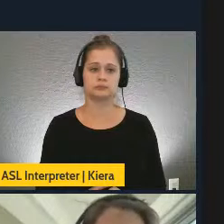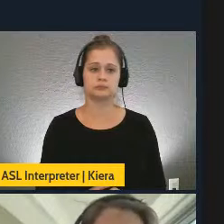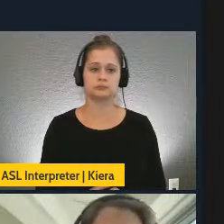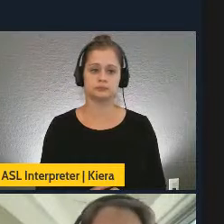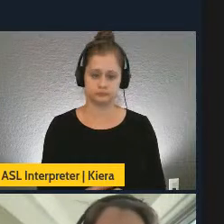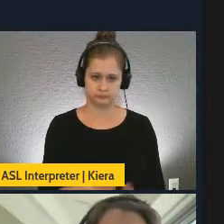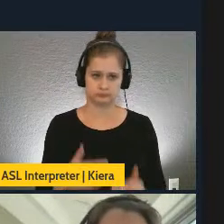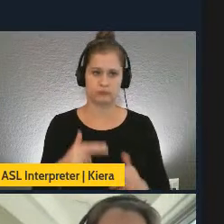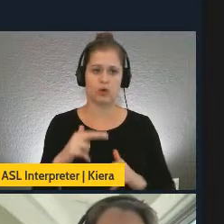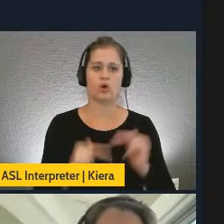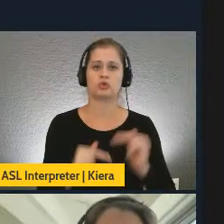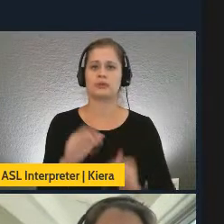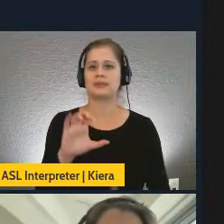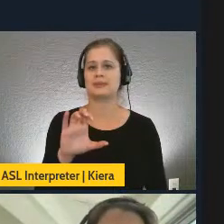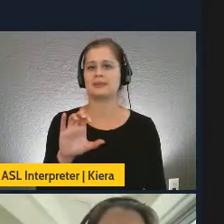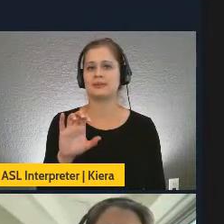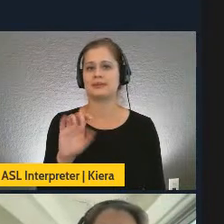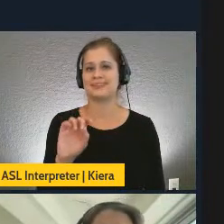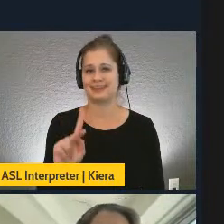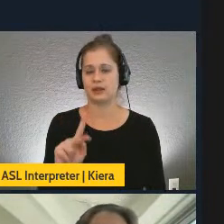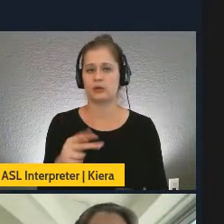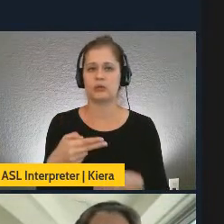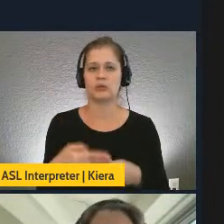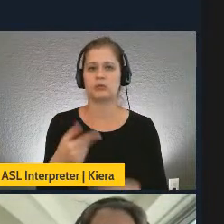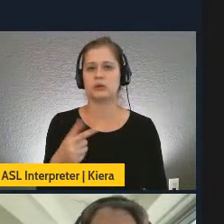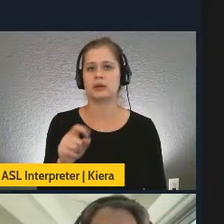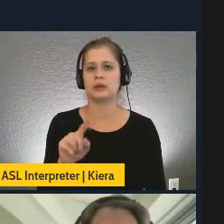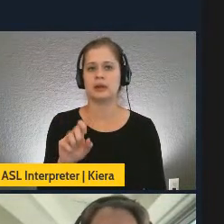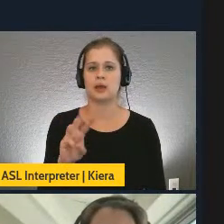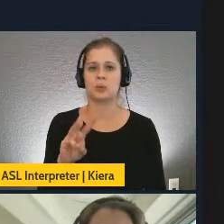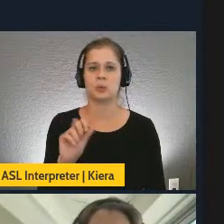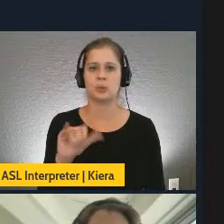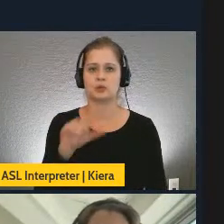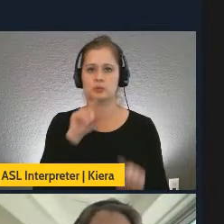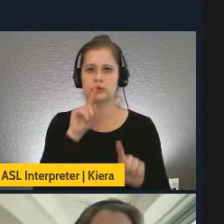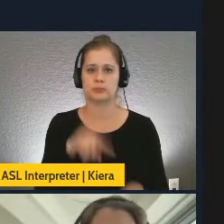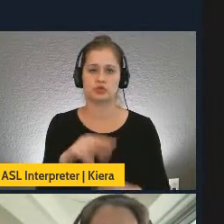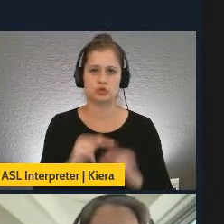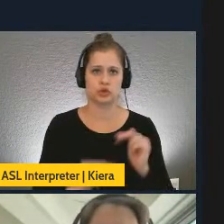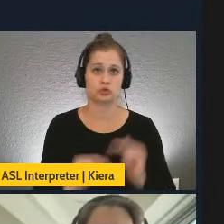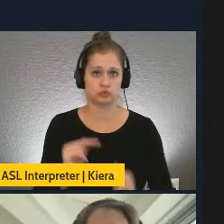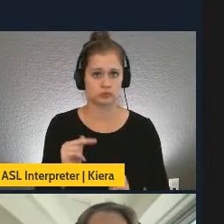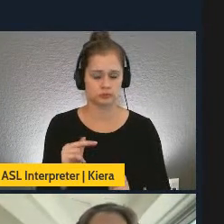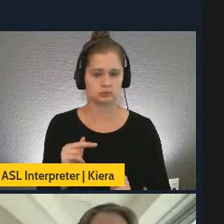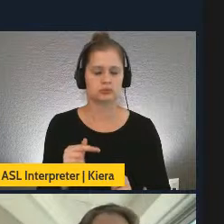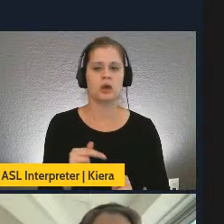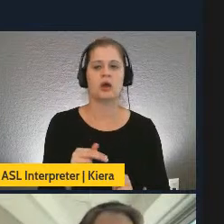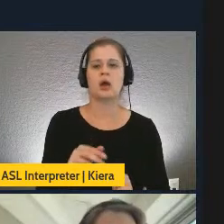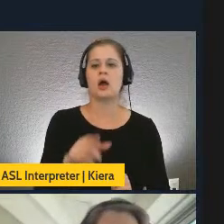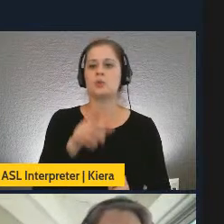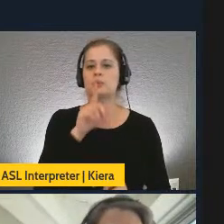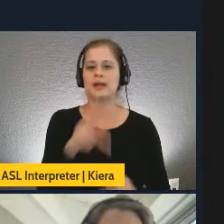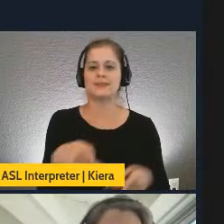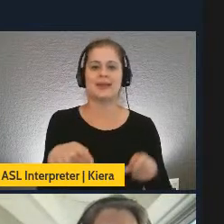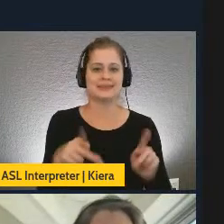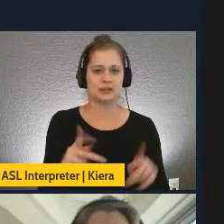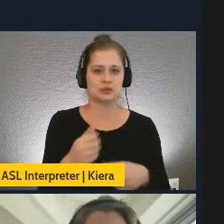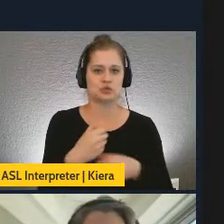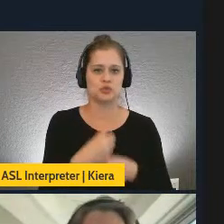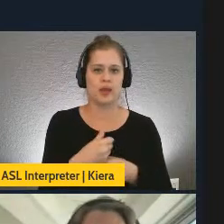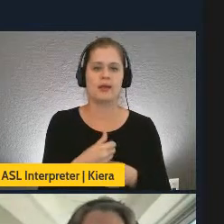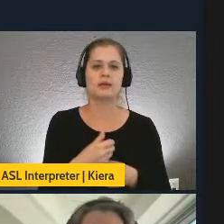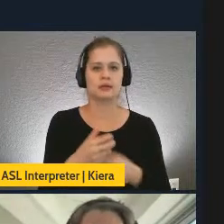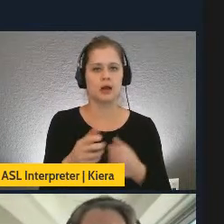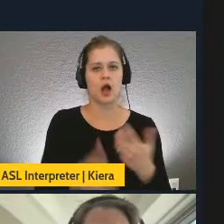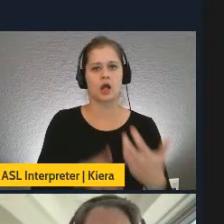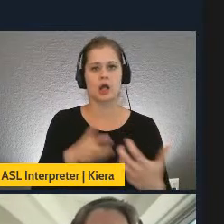construct in CDK called the gateway response construct, and what a gateway response is, it basically allows you to create a custom response for